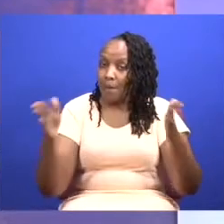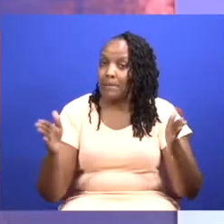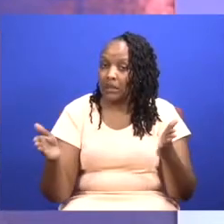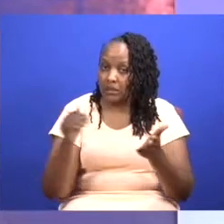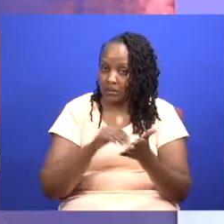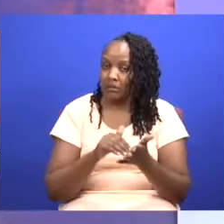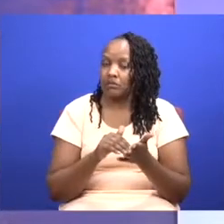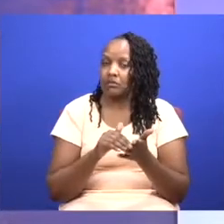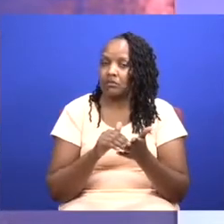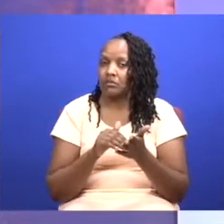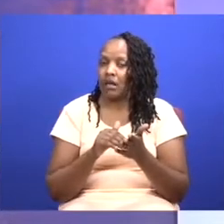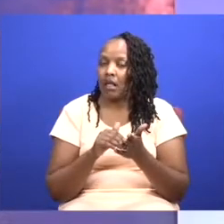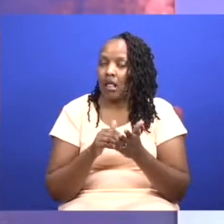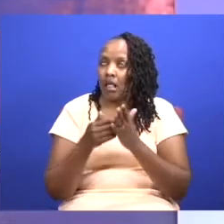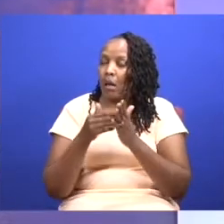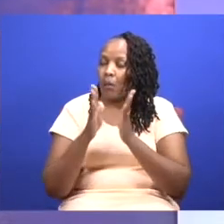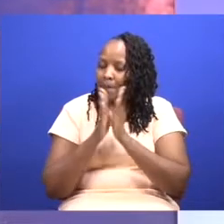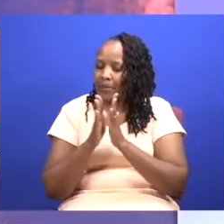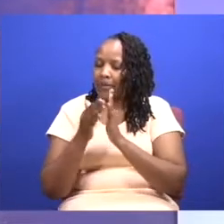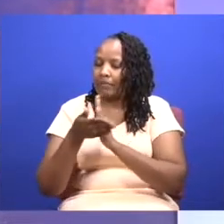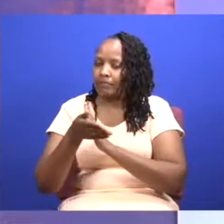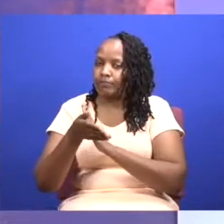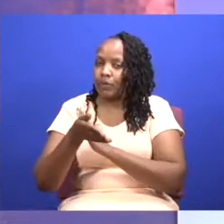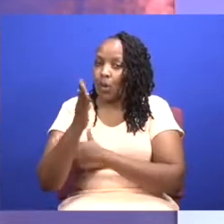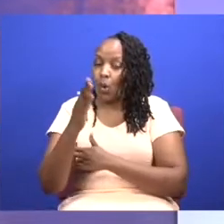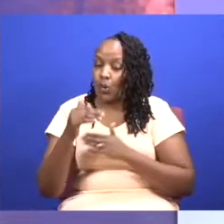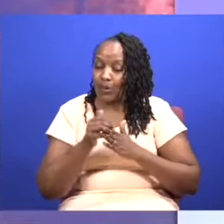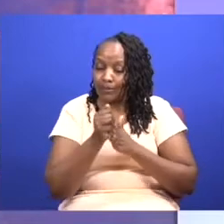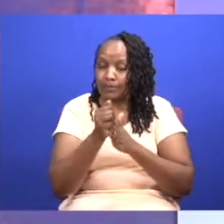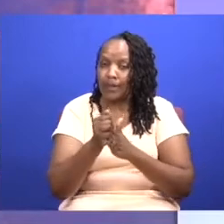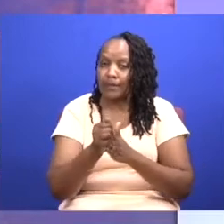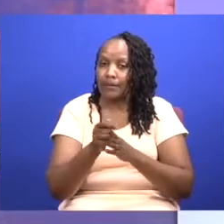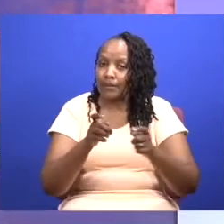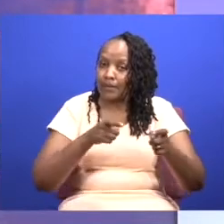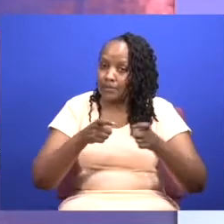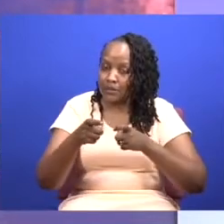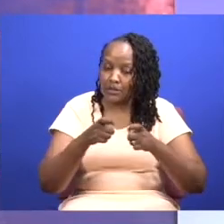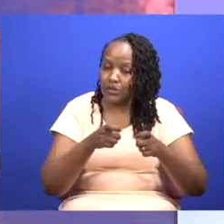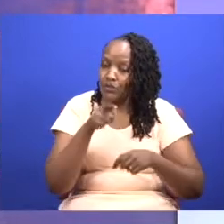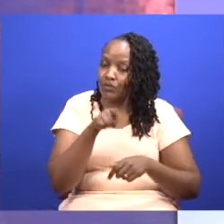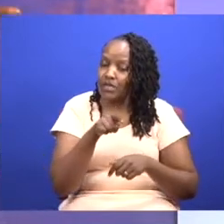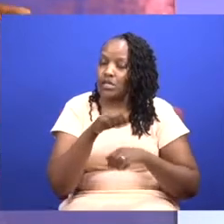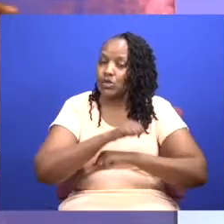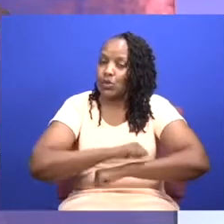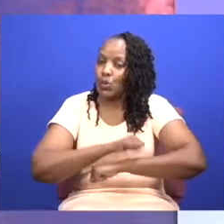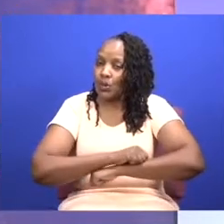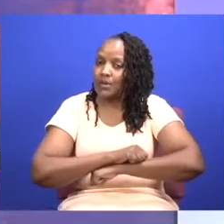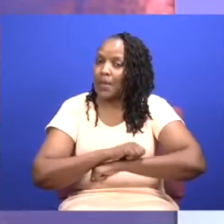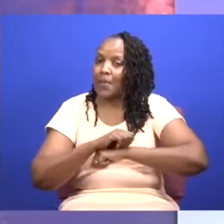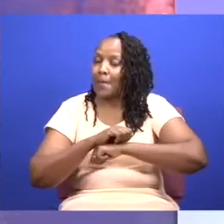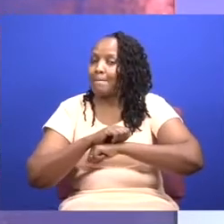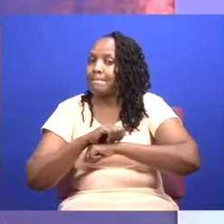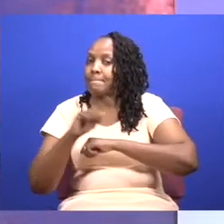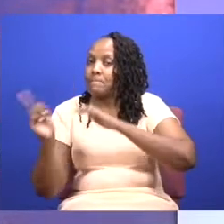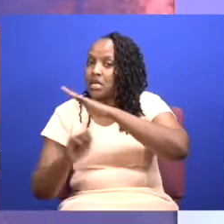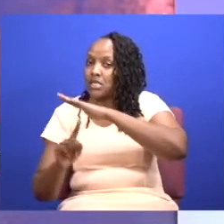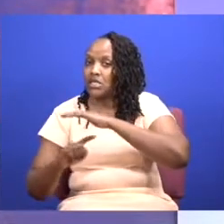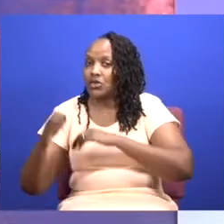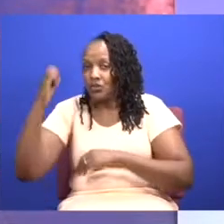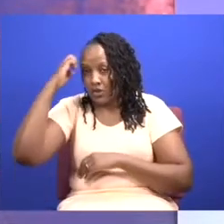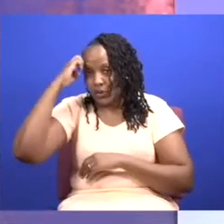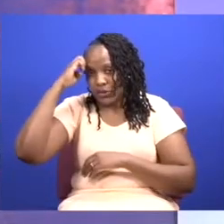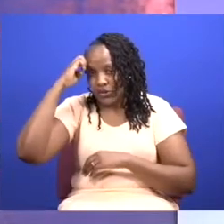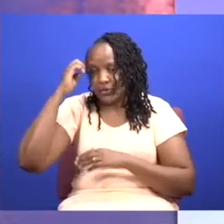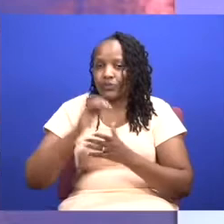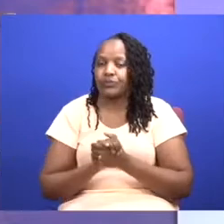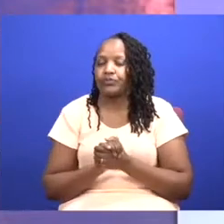pray that God will guide the administration of the schools and also Ministry of Education as they settle our children in schools.